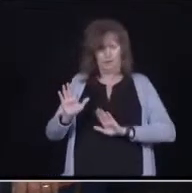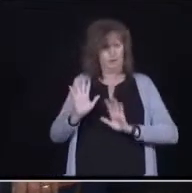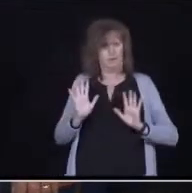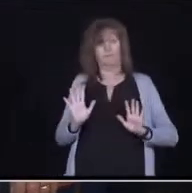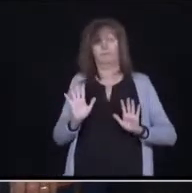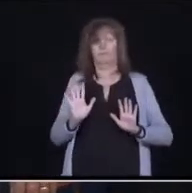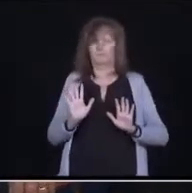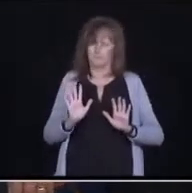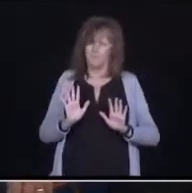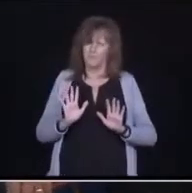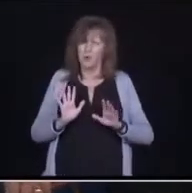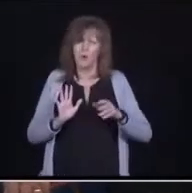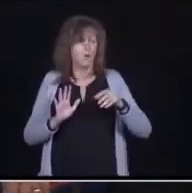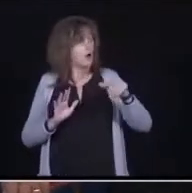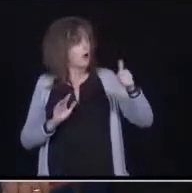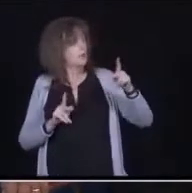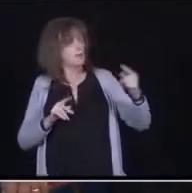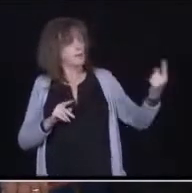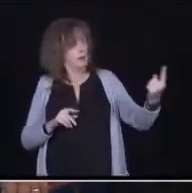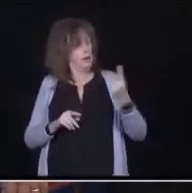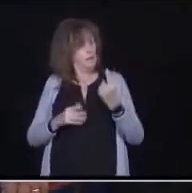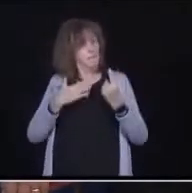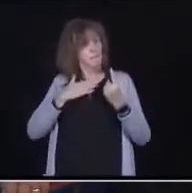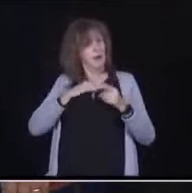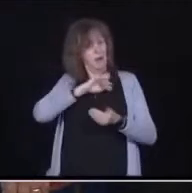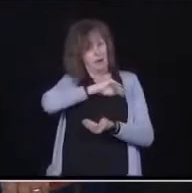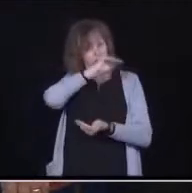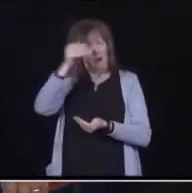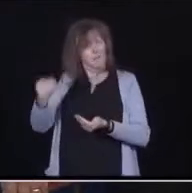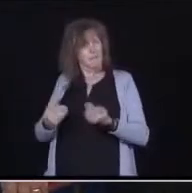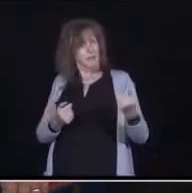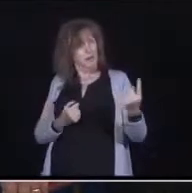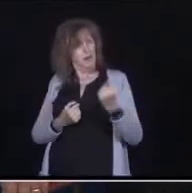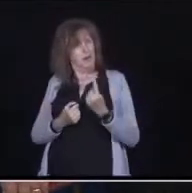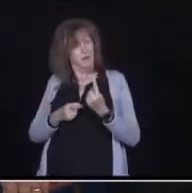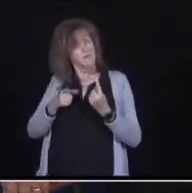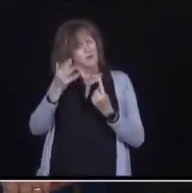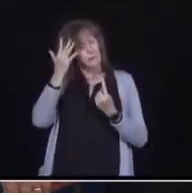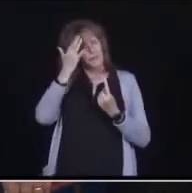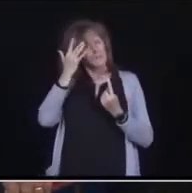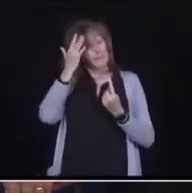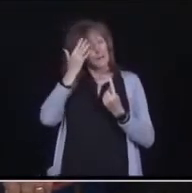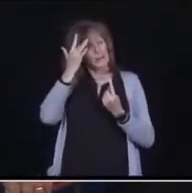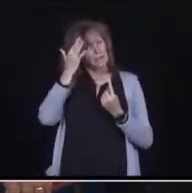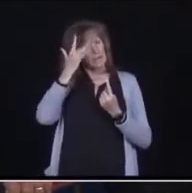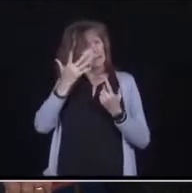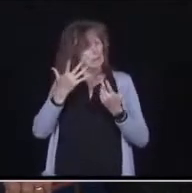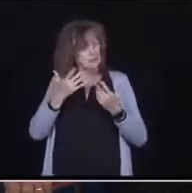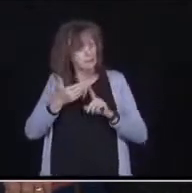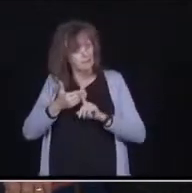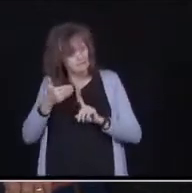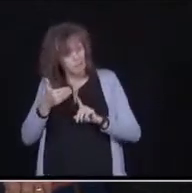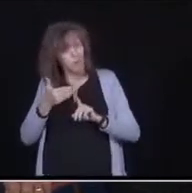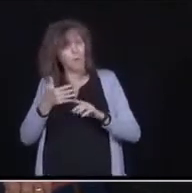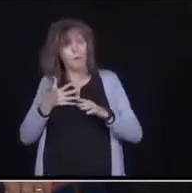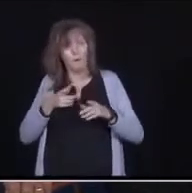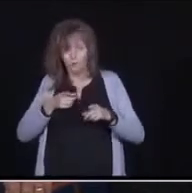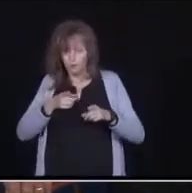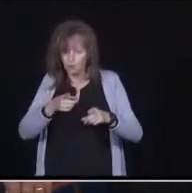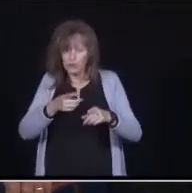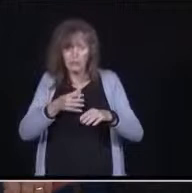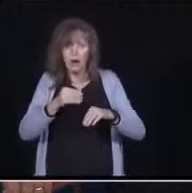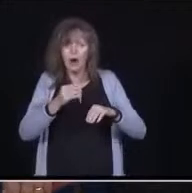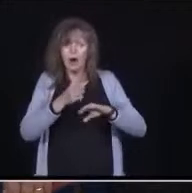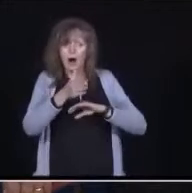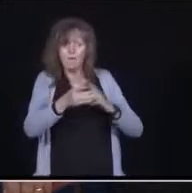people over. And so we'll go back to what I said before, which is the before, during, and after. The before is thinking about those social groups or